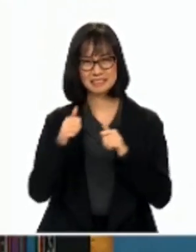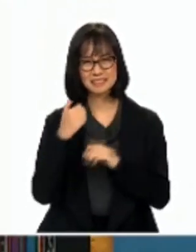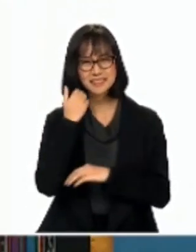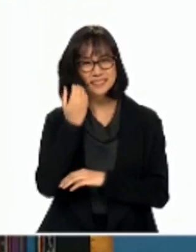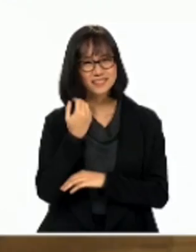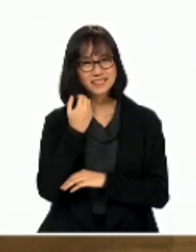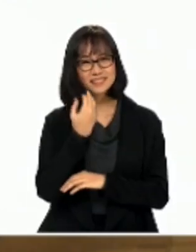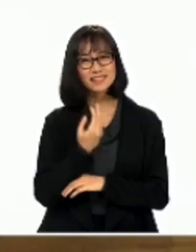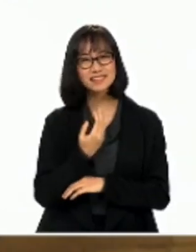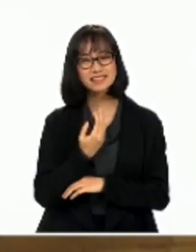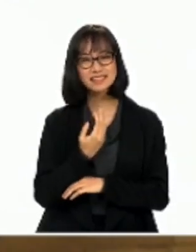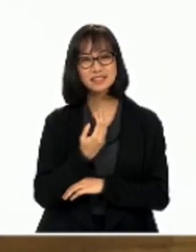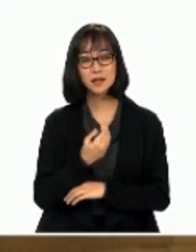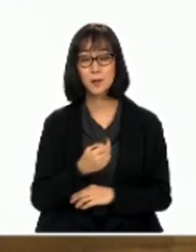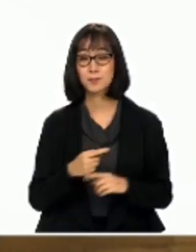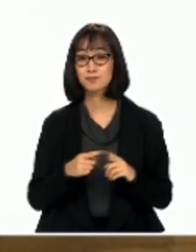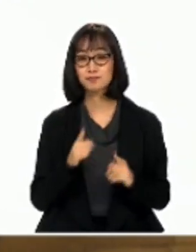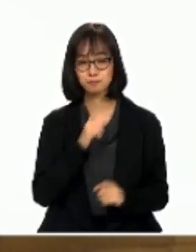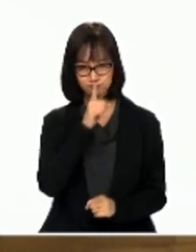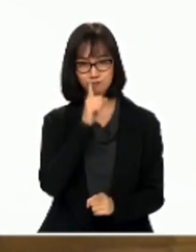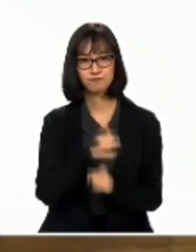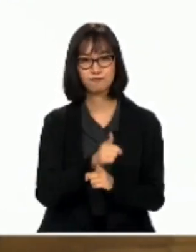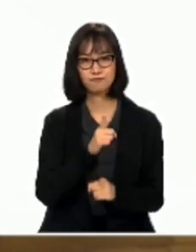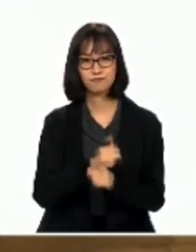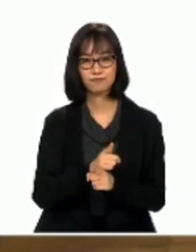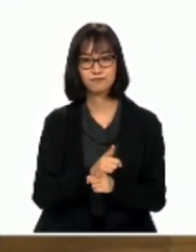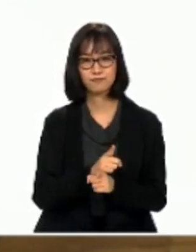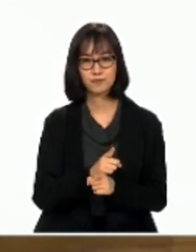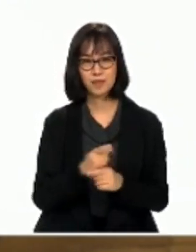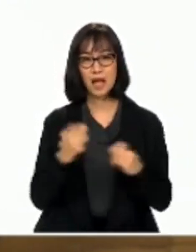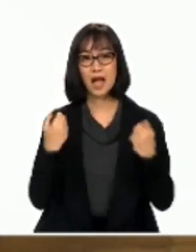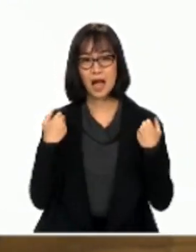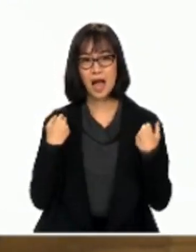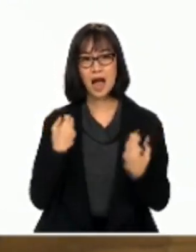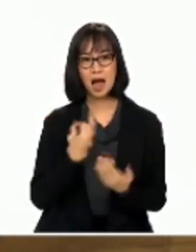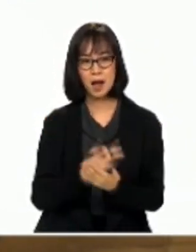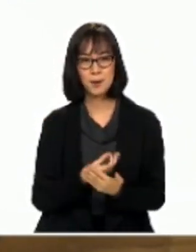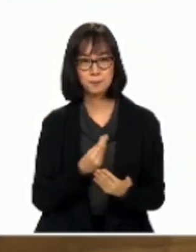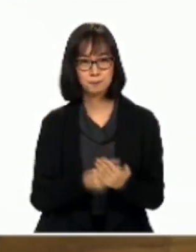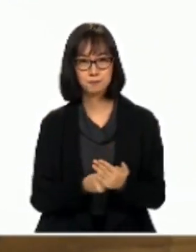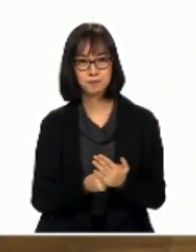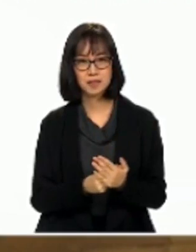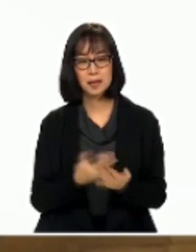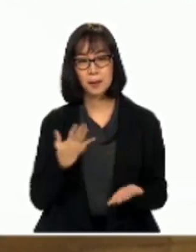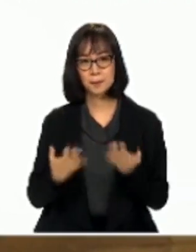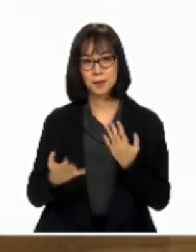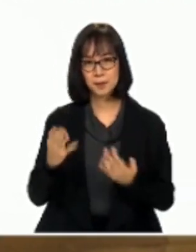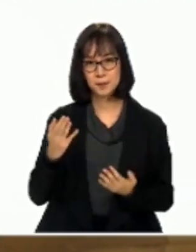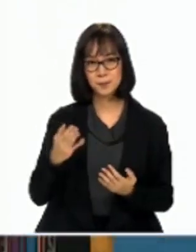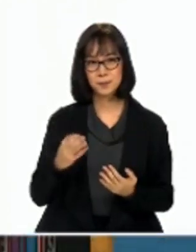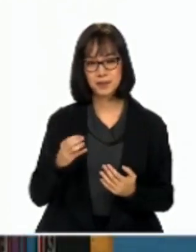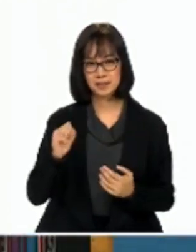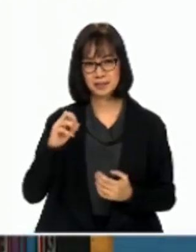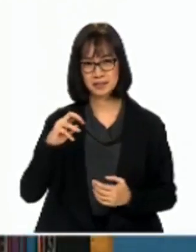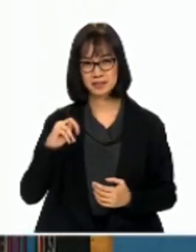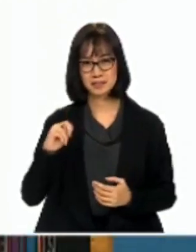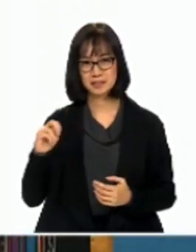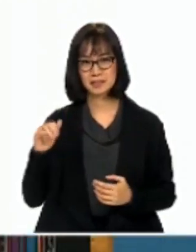Yeah, totoo yan. Totoo yan. We have the money, so maybe Sonny can give you a figure that we can set